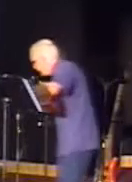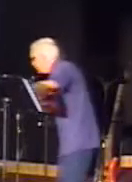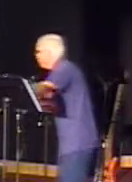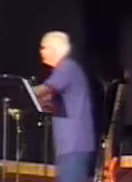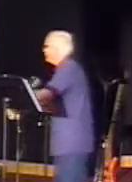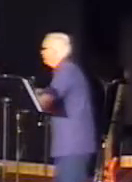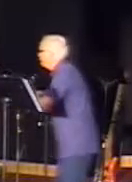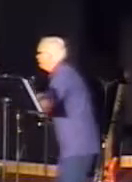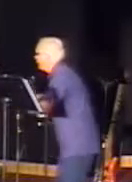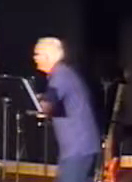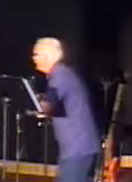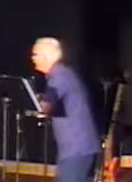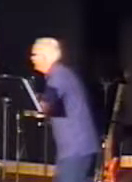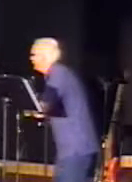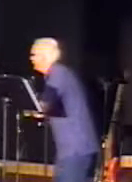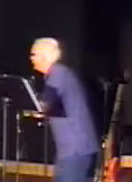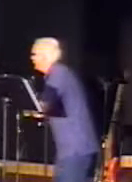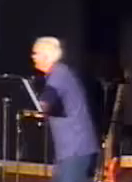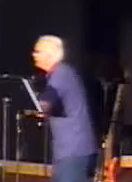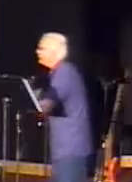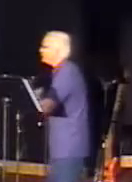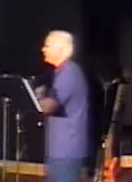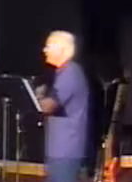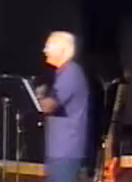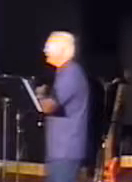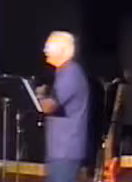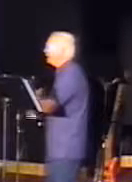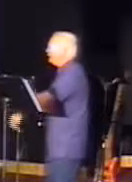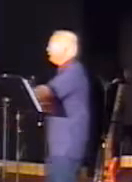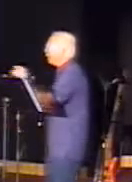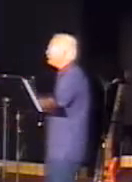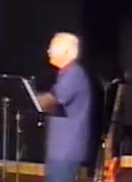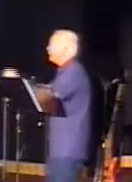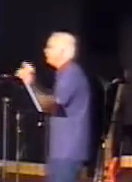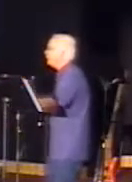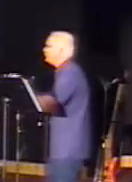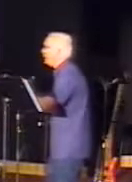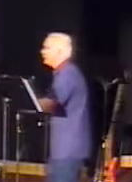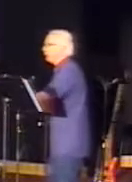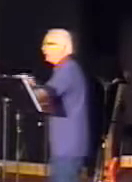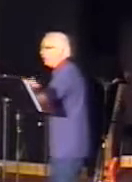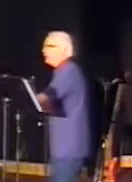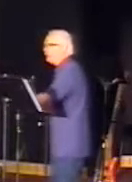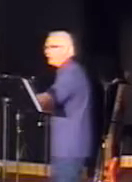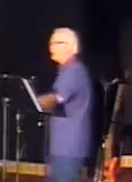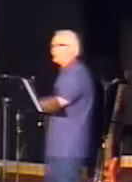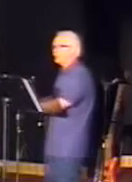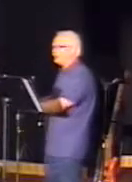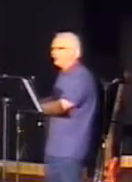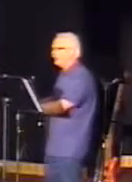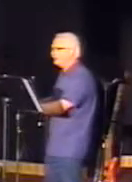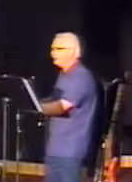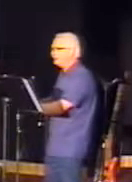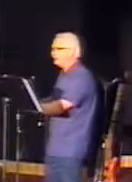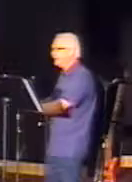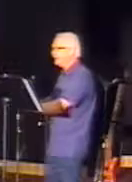they get in between us, and we just hug them. And don't children just love that? But also, they're jealous for our undivided love, aren't